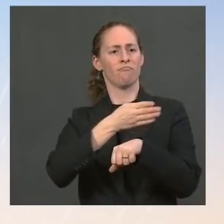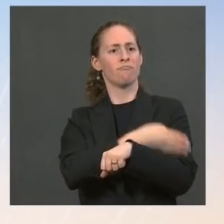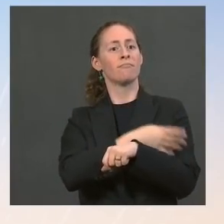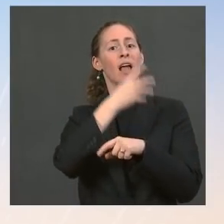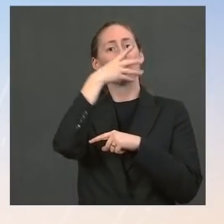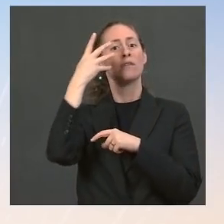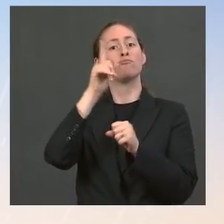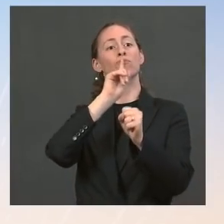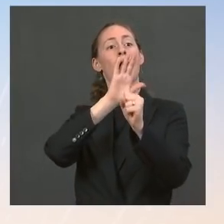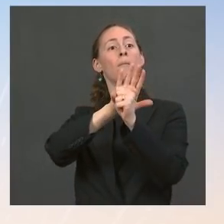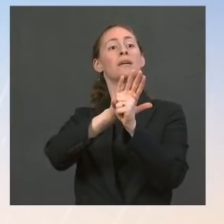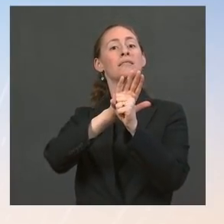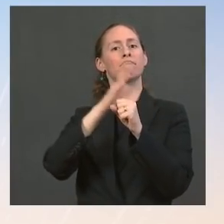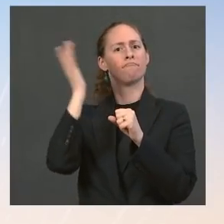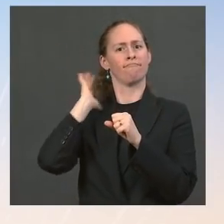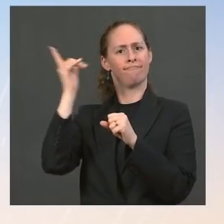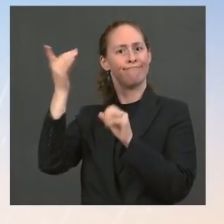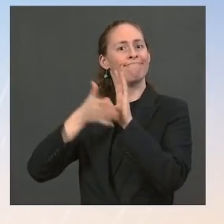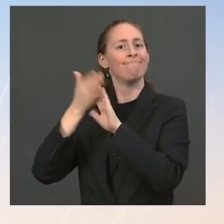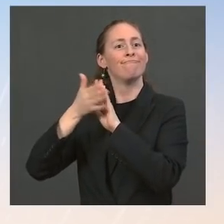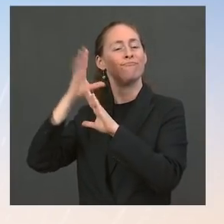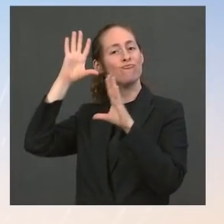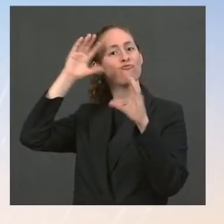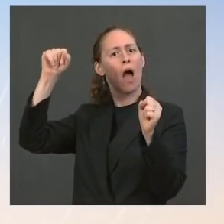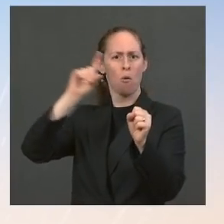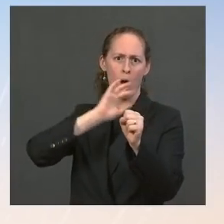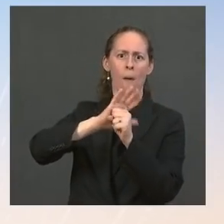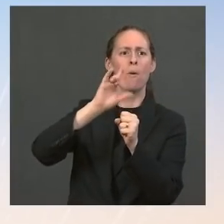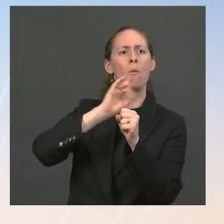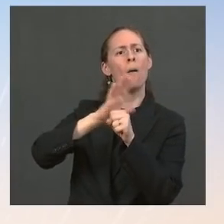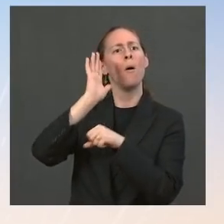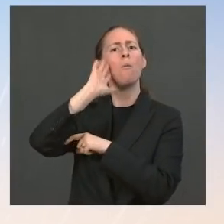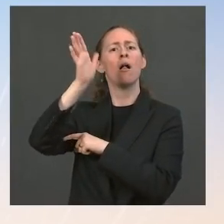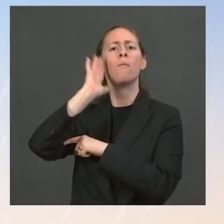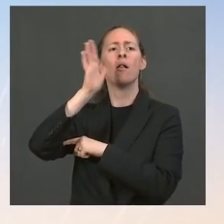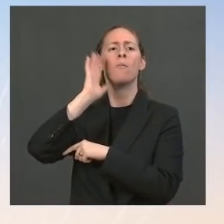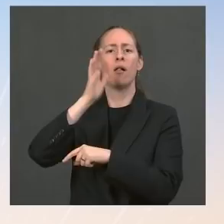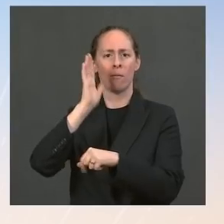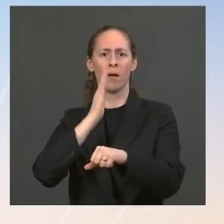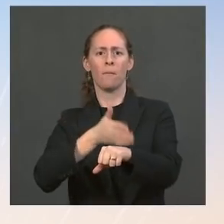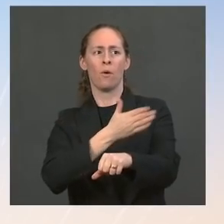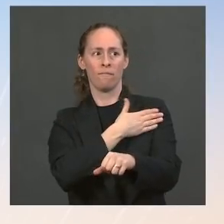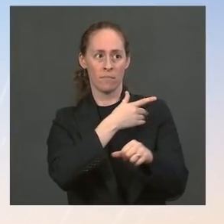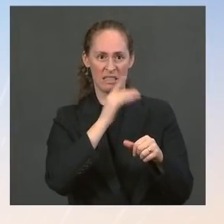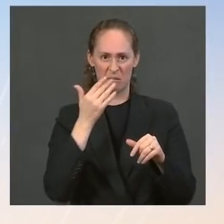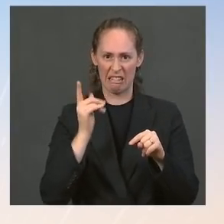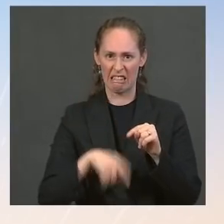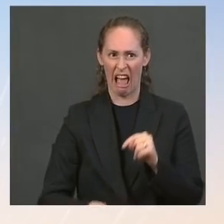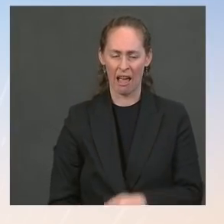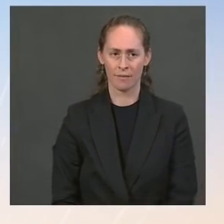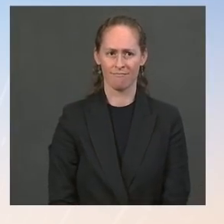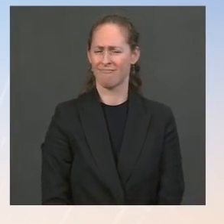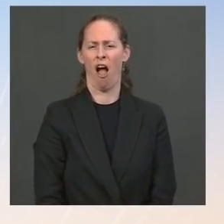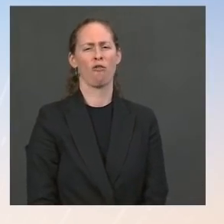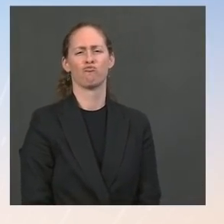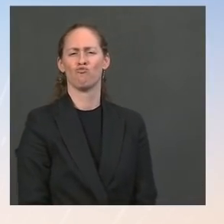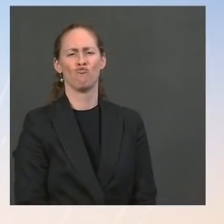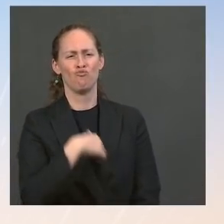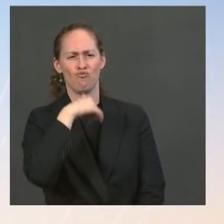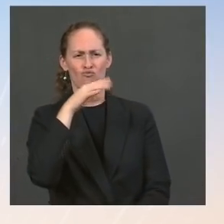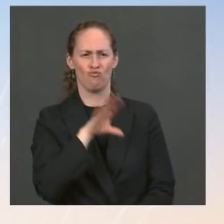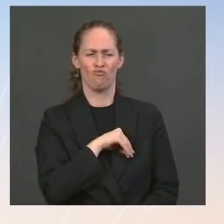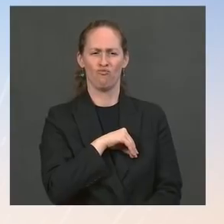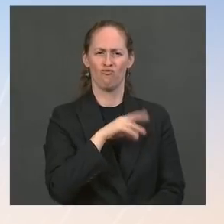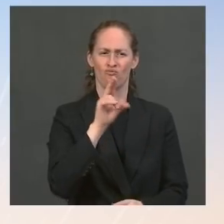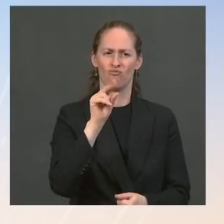to finally be the president and get something done on immigration? Well, we don't accept that. We're 9 months into his